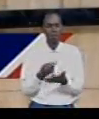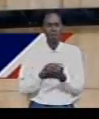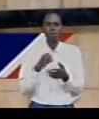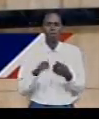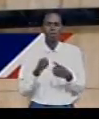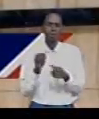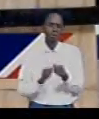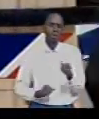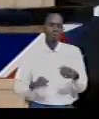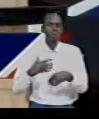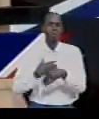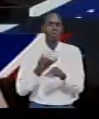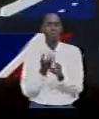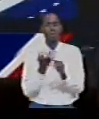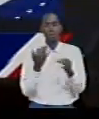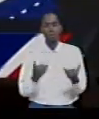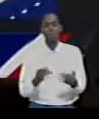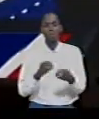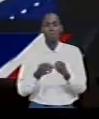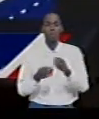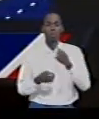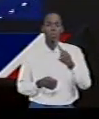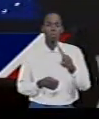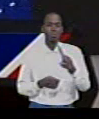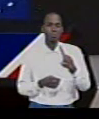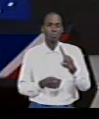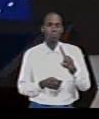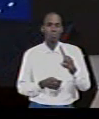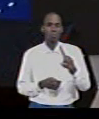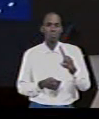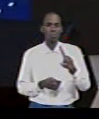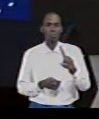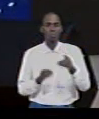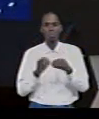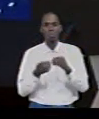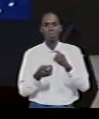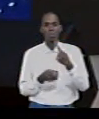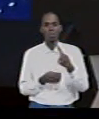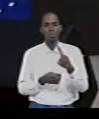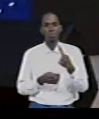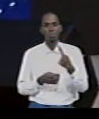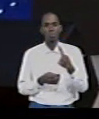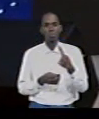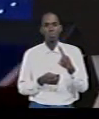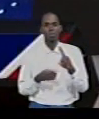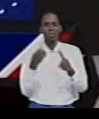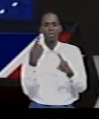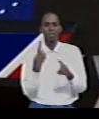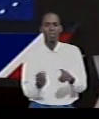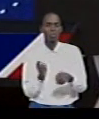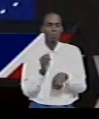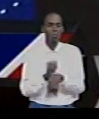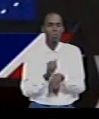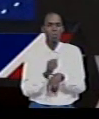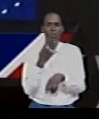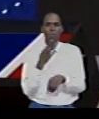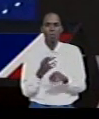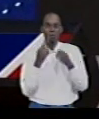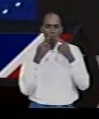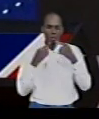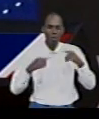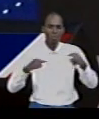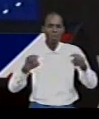creature. Let's look at number one there. Number one, we're looking at the duty of